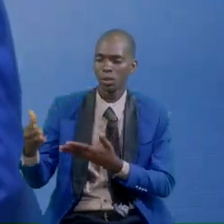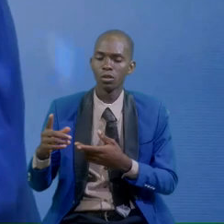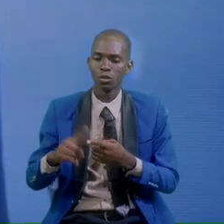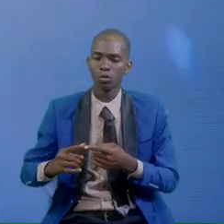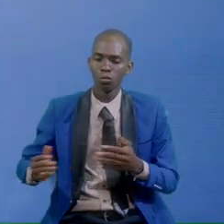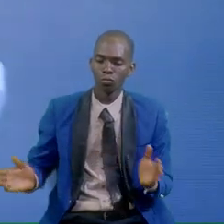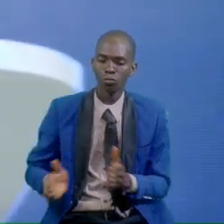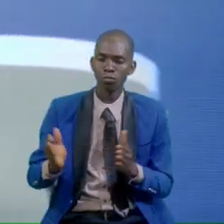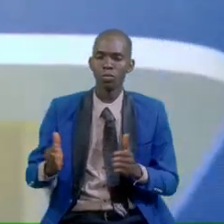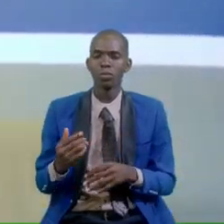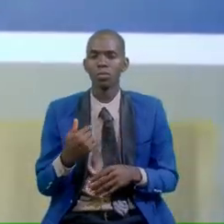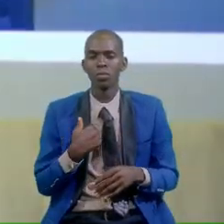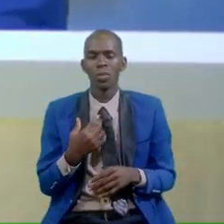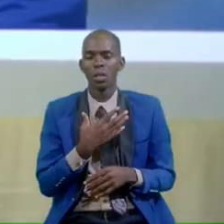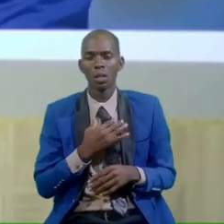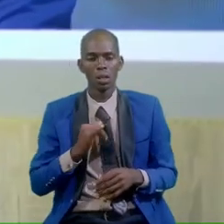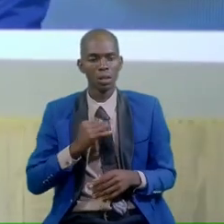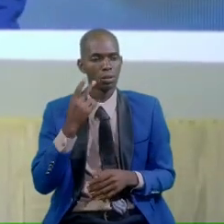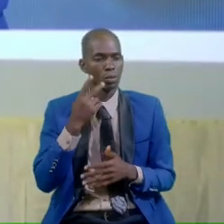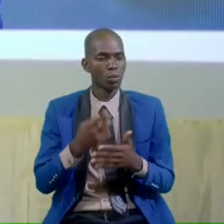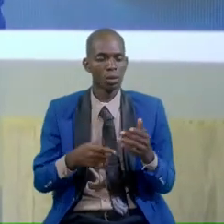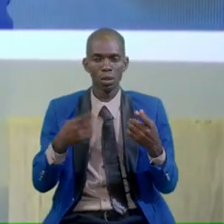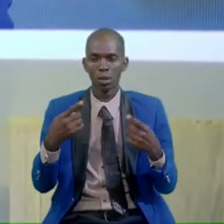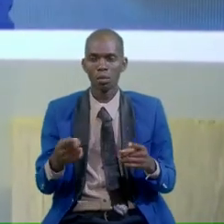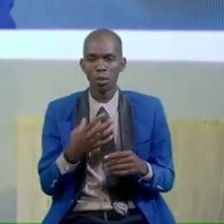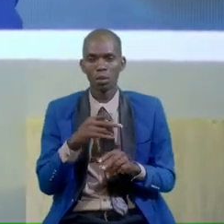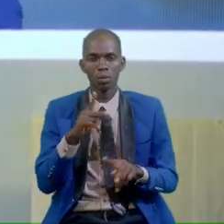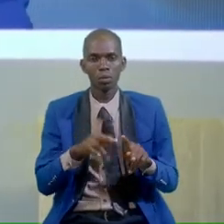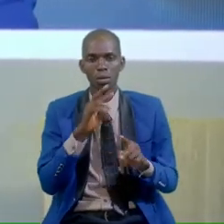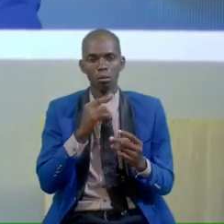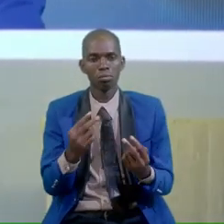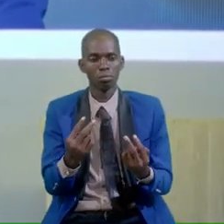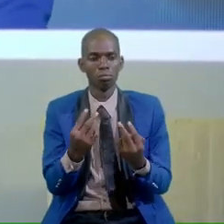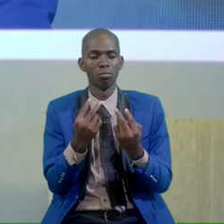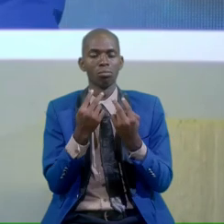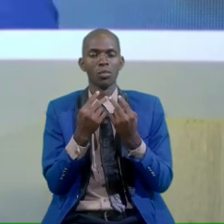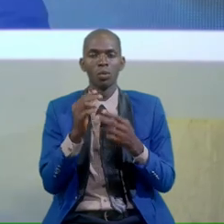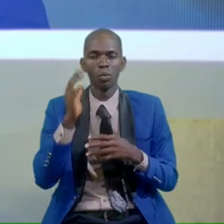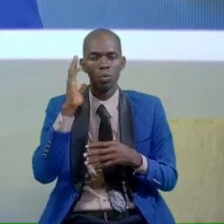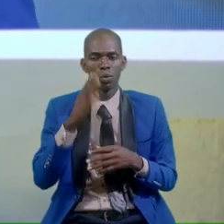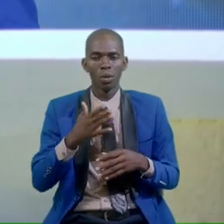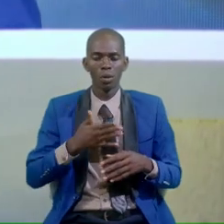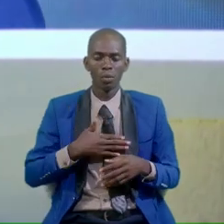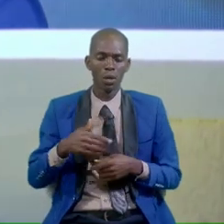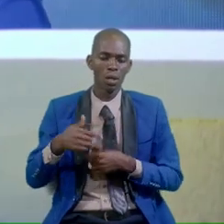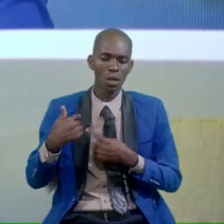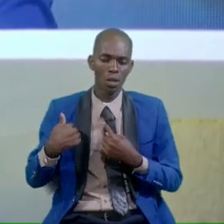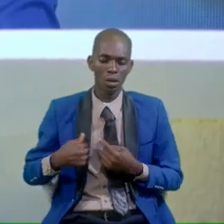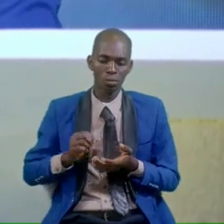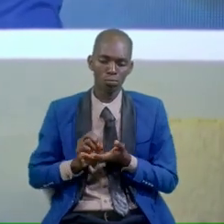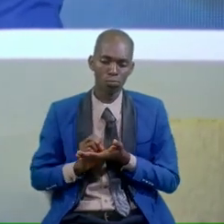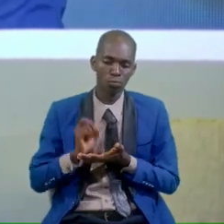I'm seeing, and the people are looking at me like this, will my heart jump out of my